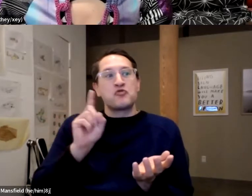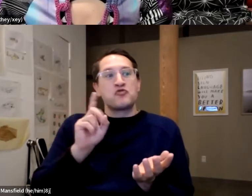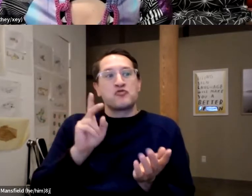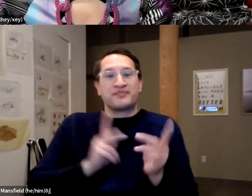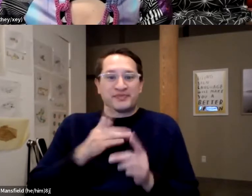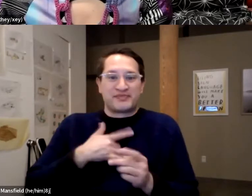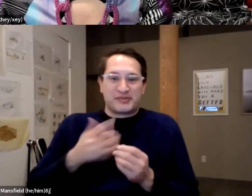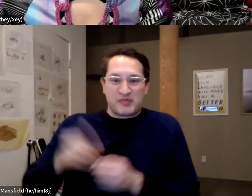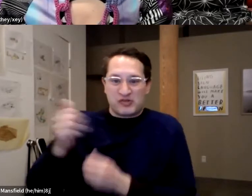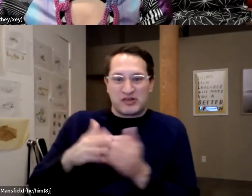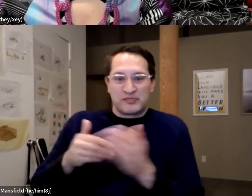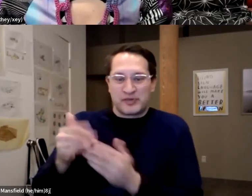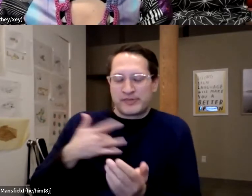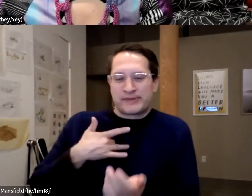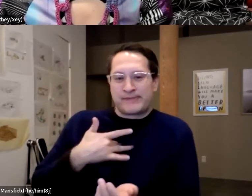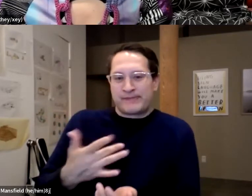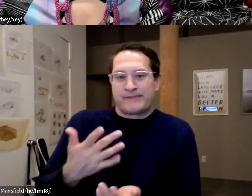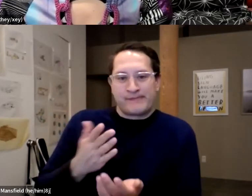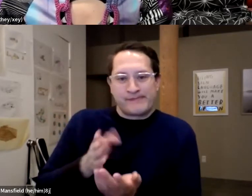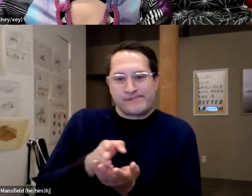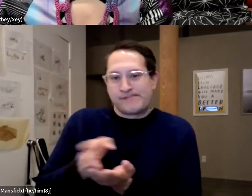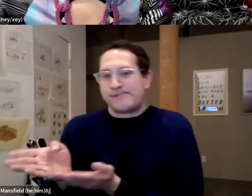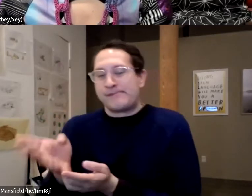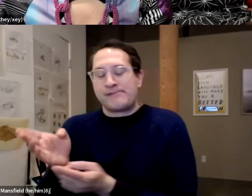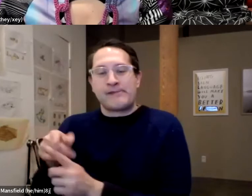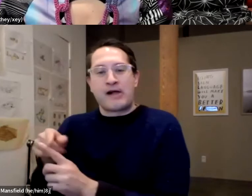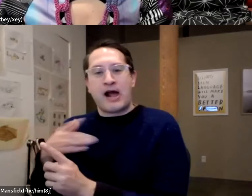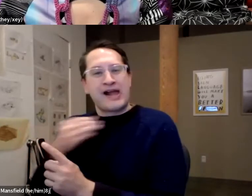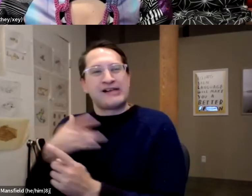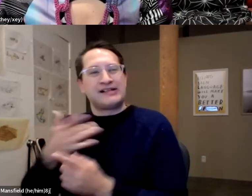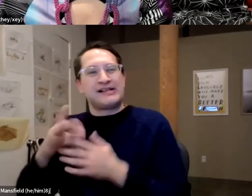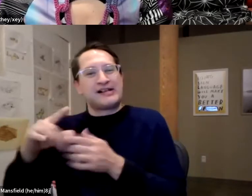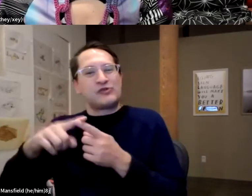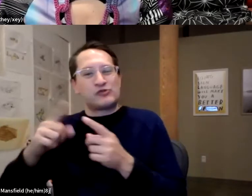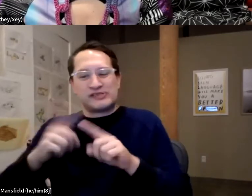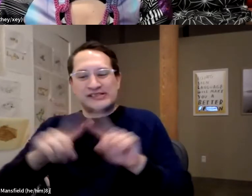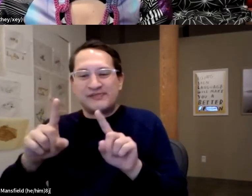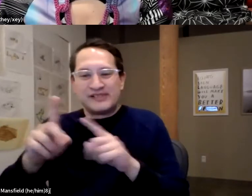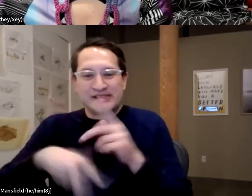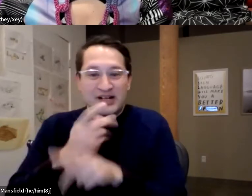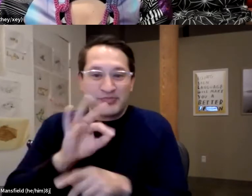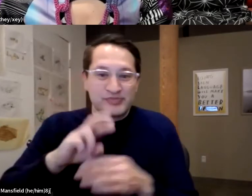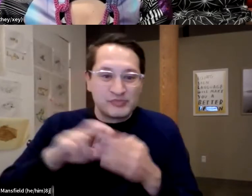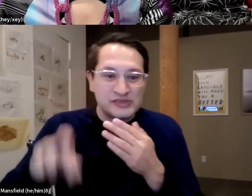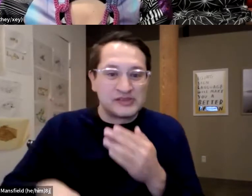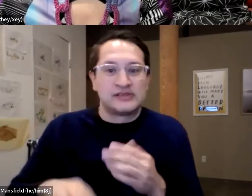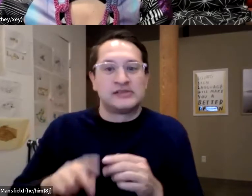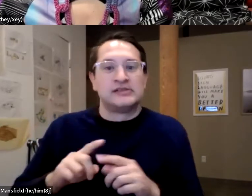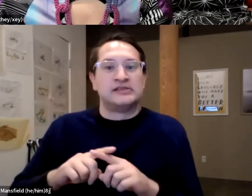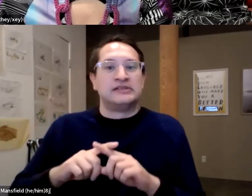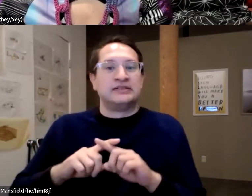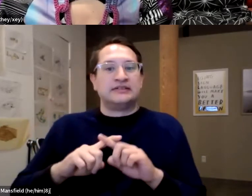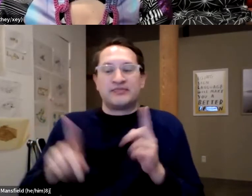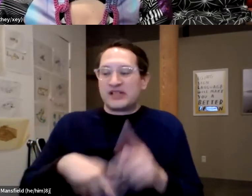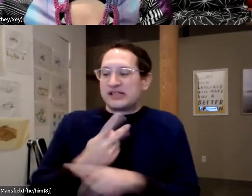However, where people feel most comfortable is typically trending towards the own. And